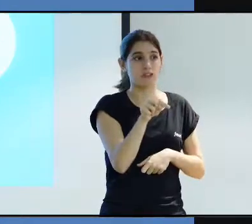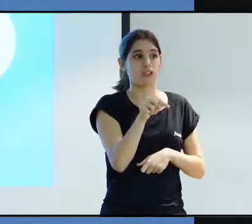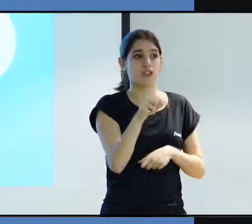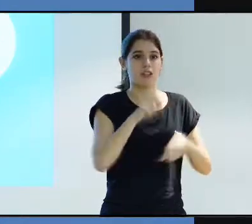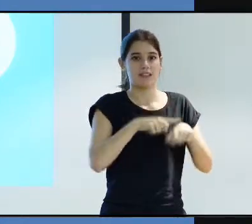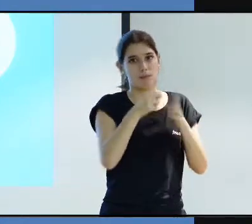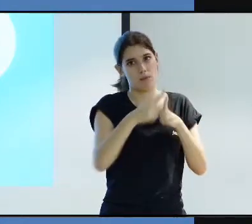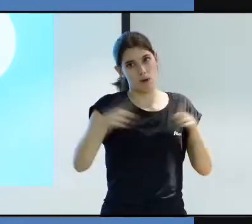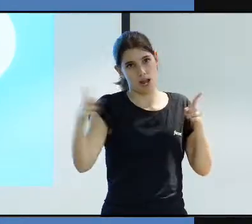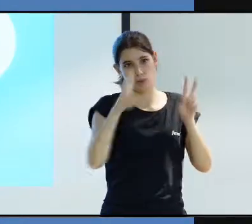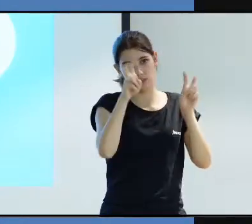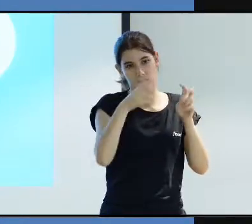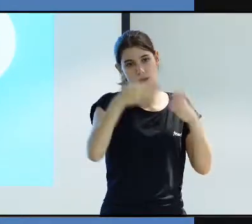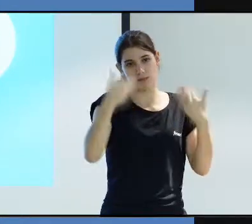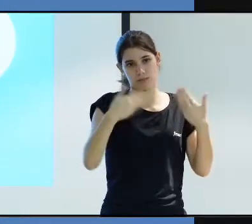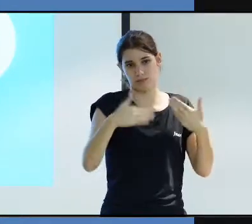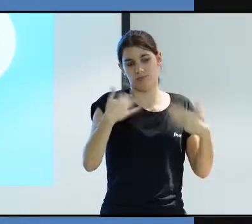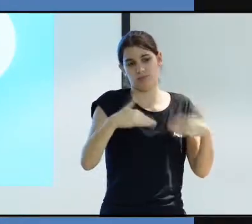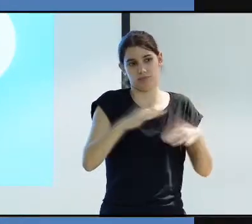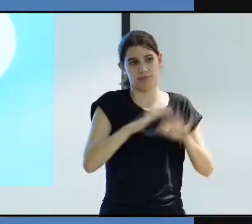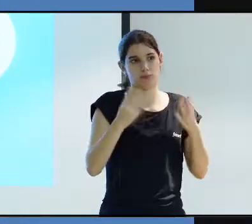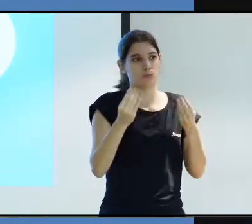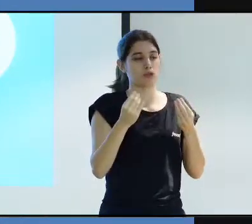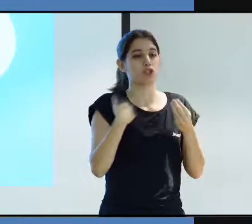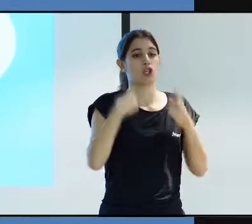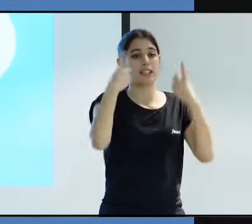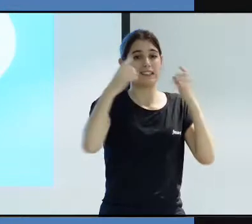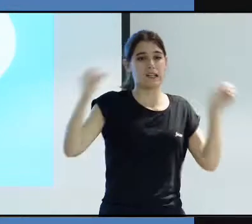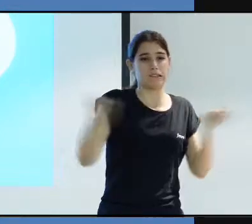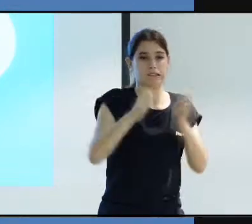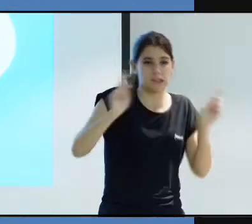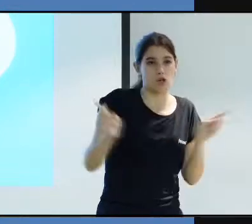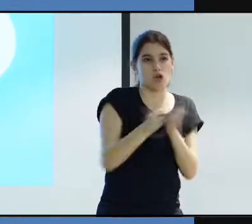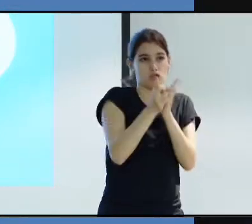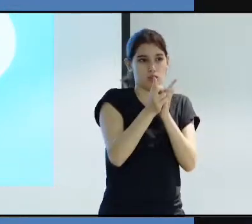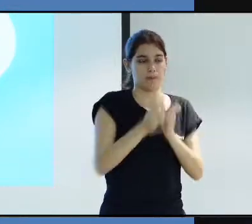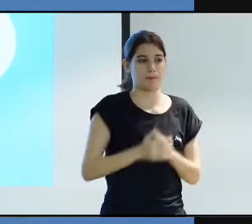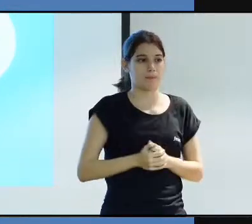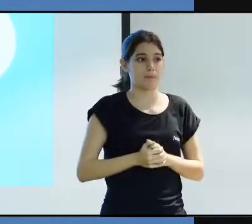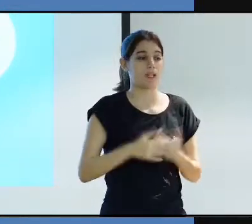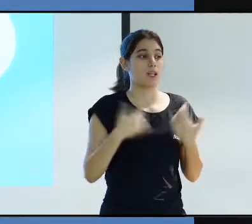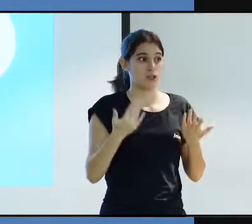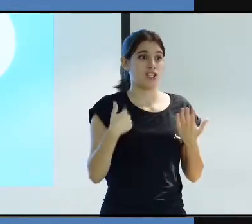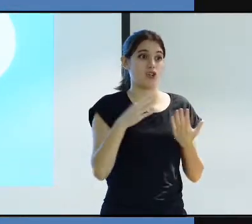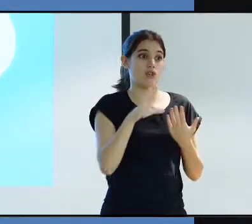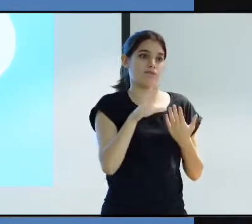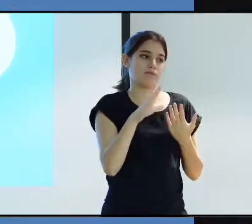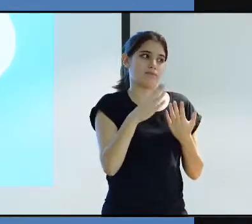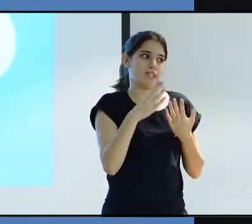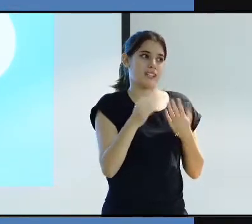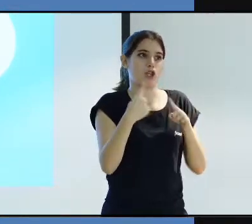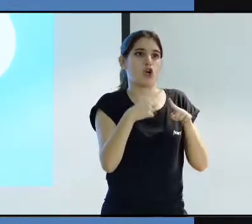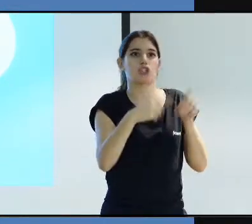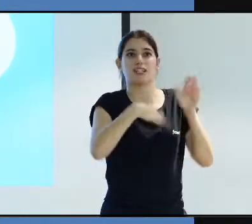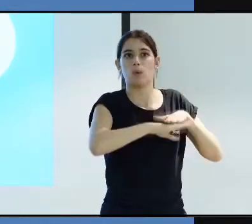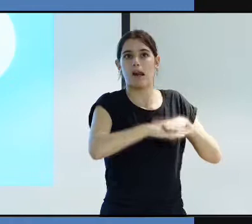functional diversity? Now, this would take forever for us to answer all of these questions. So